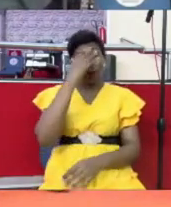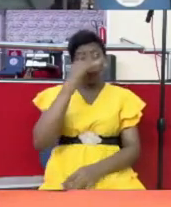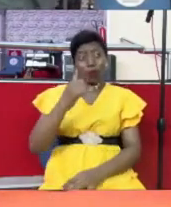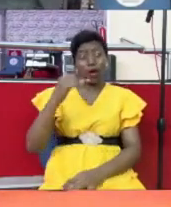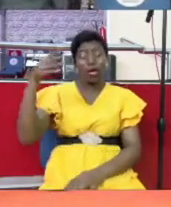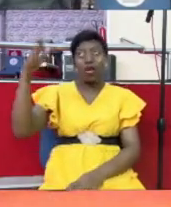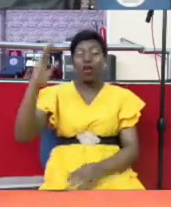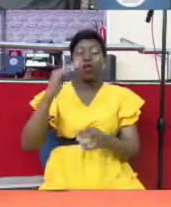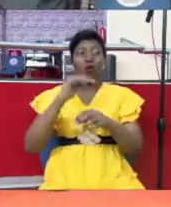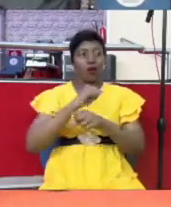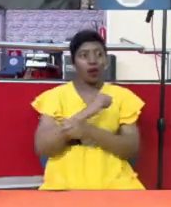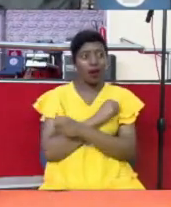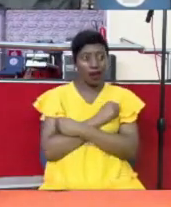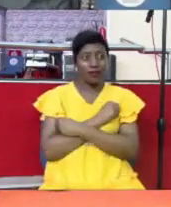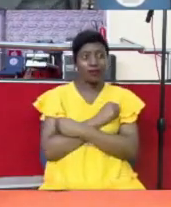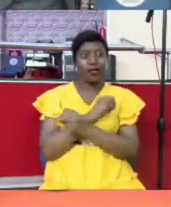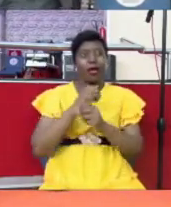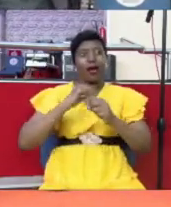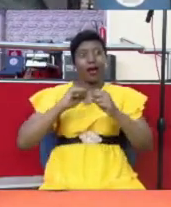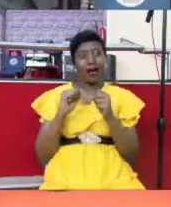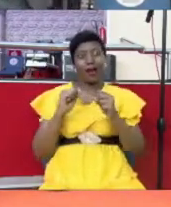cheerful